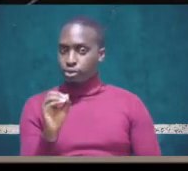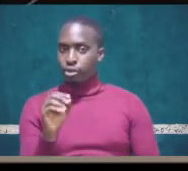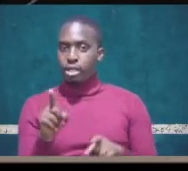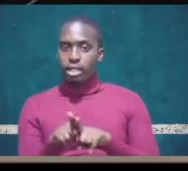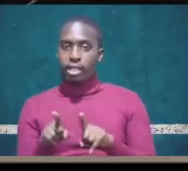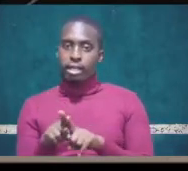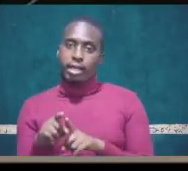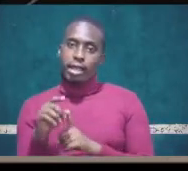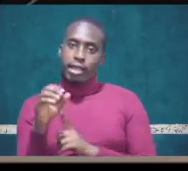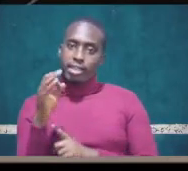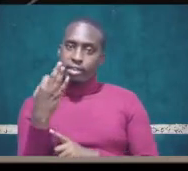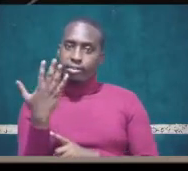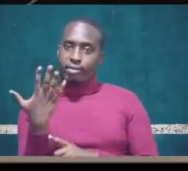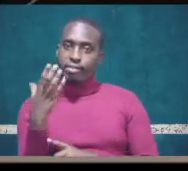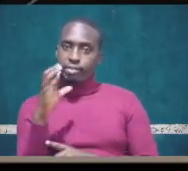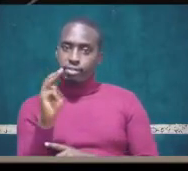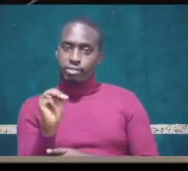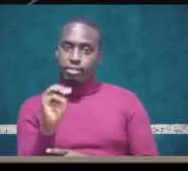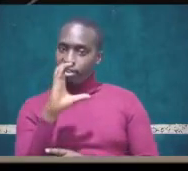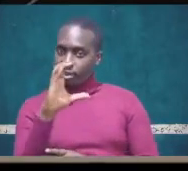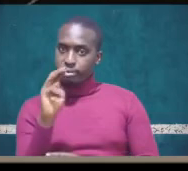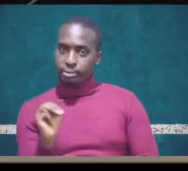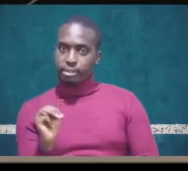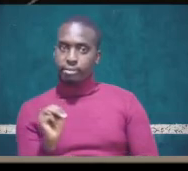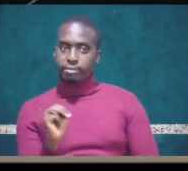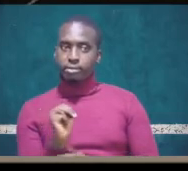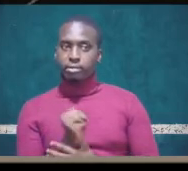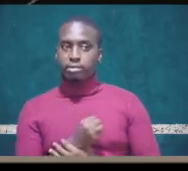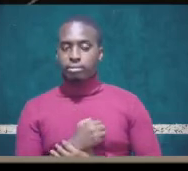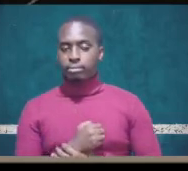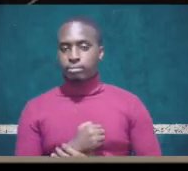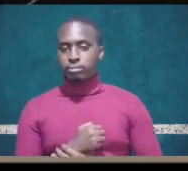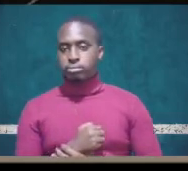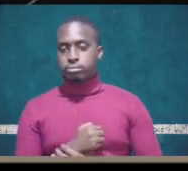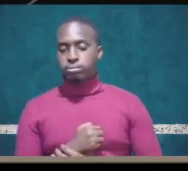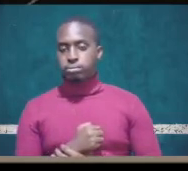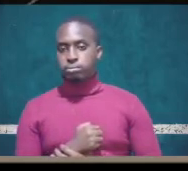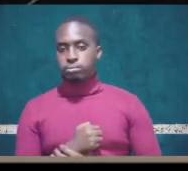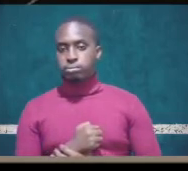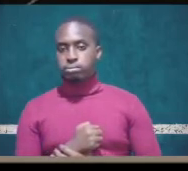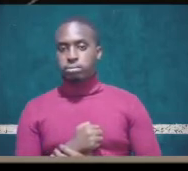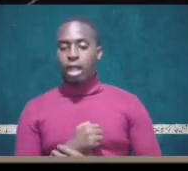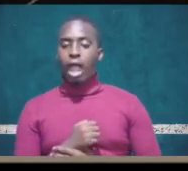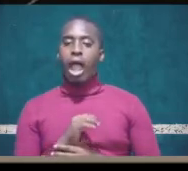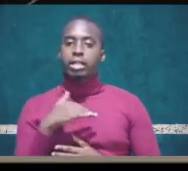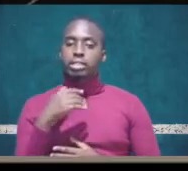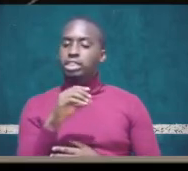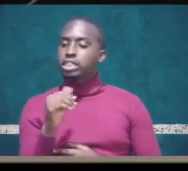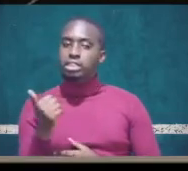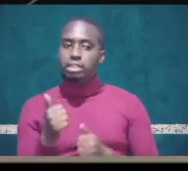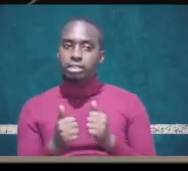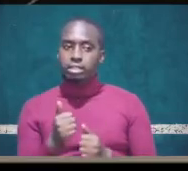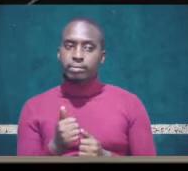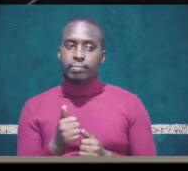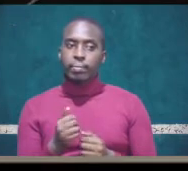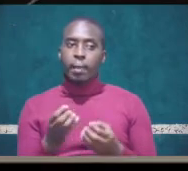L0 equals to 35. This is 35 centimeters. And what else? What